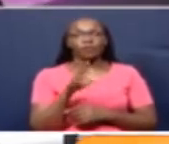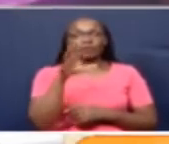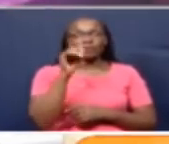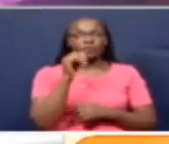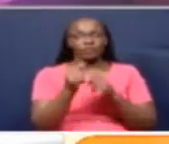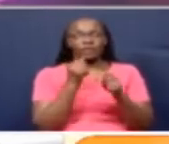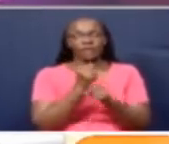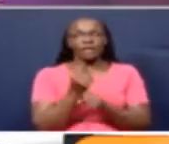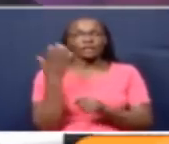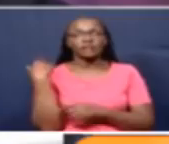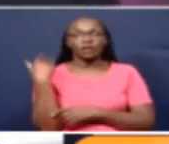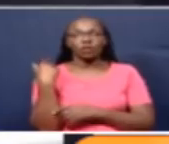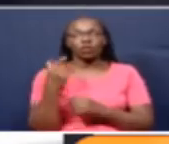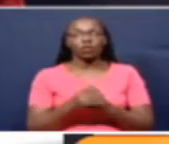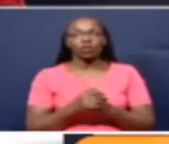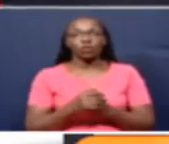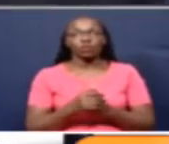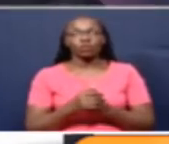ago.